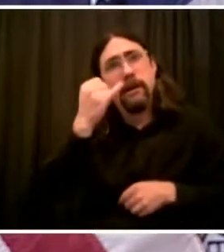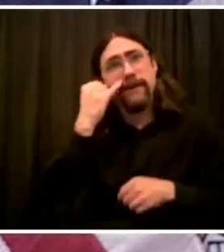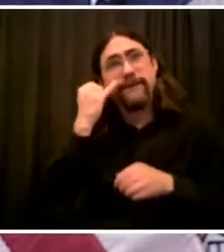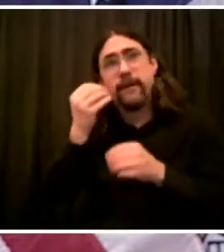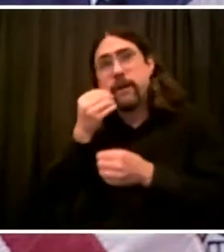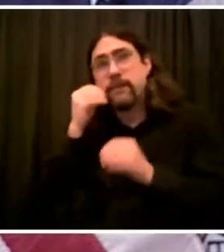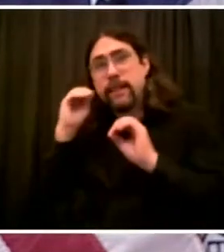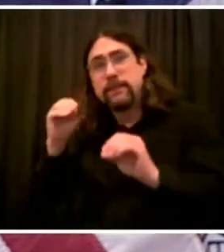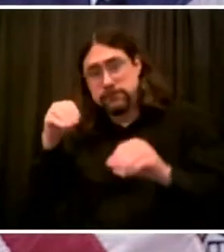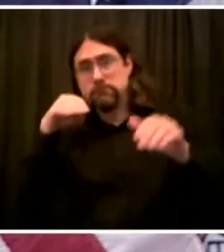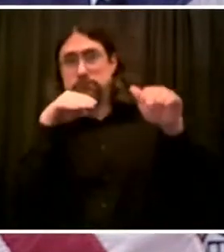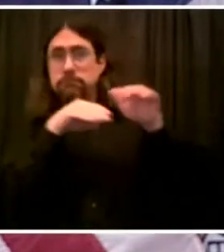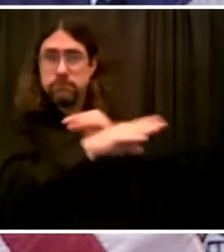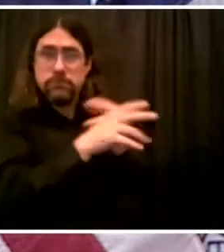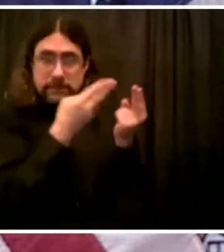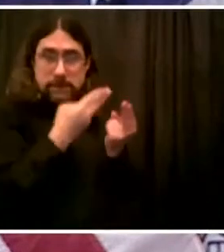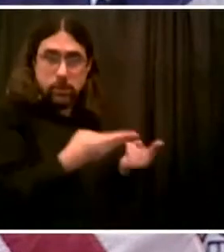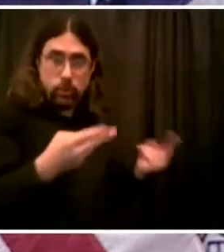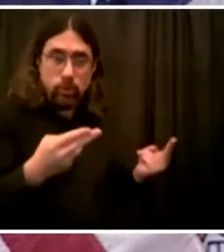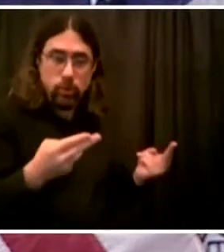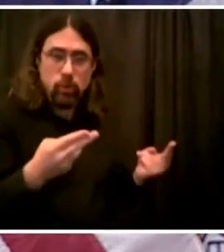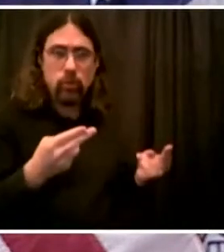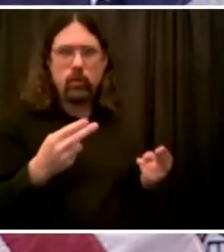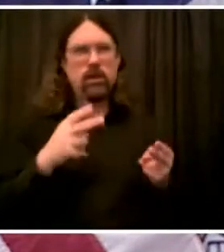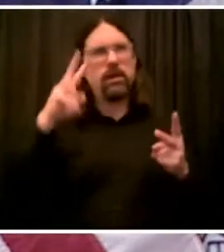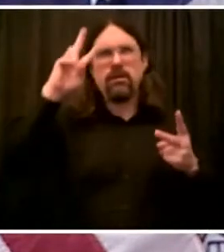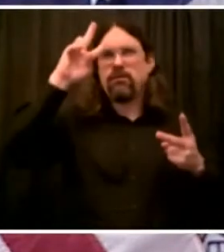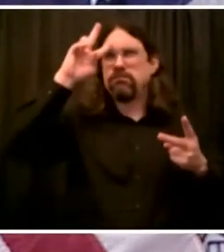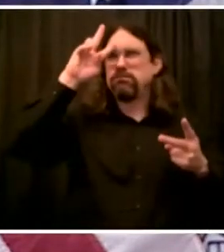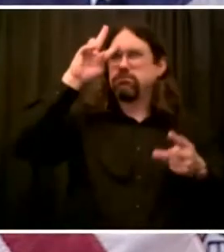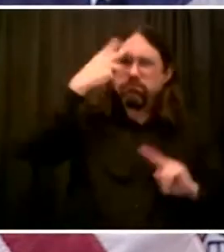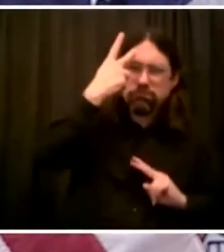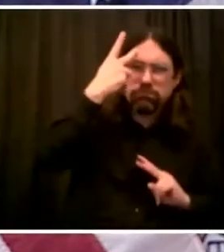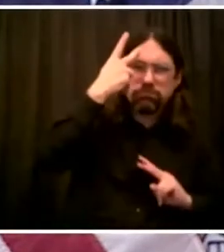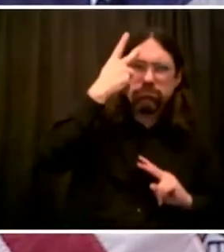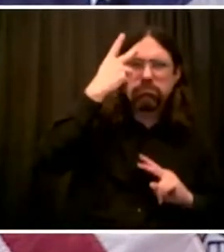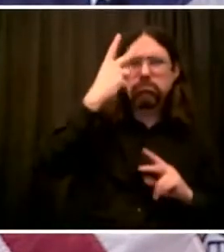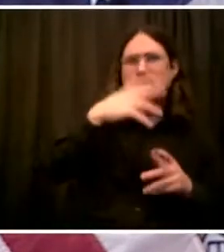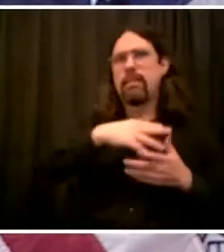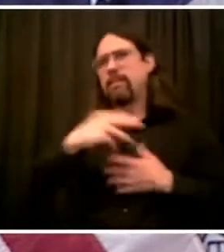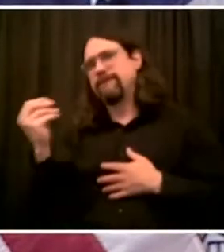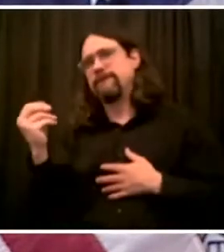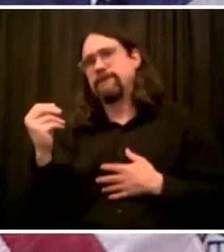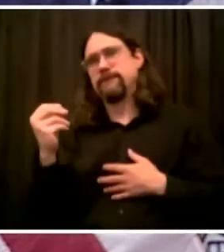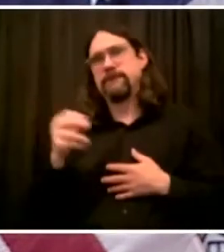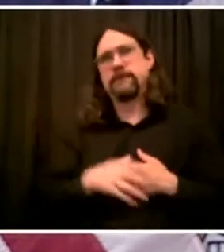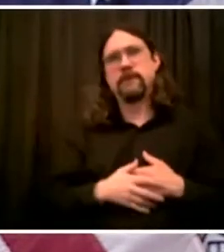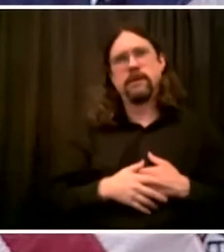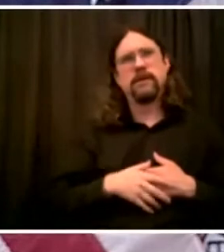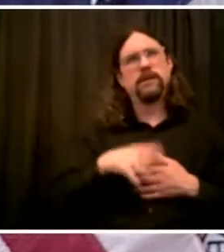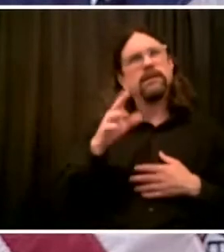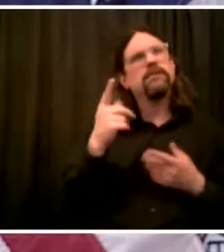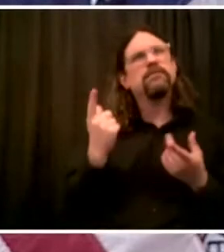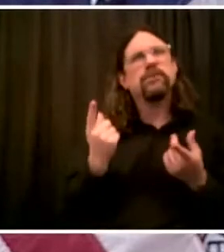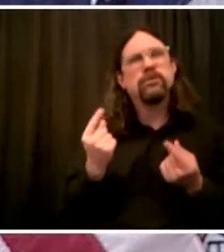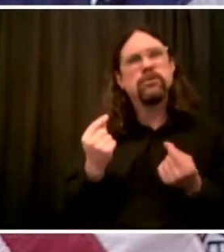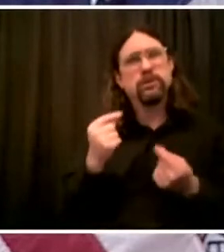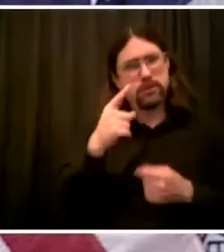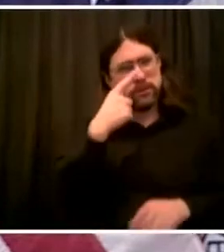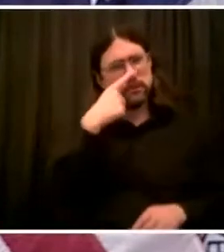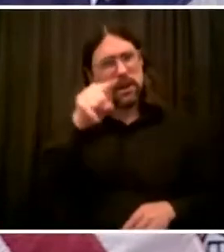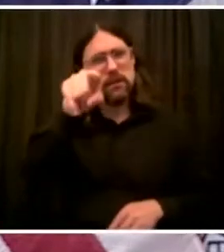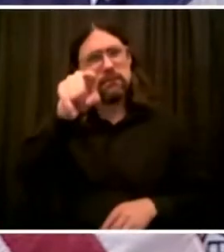about going in? And two, could you help people understand a little bit more about why even that interaction still gives you something